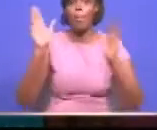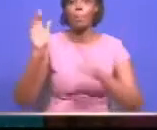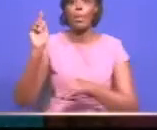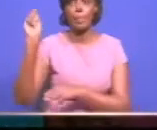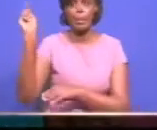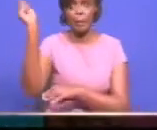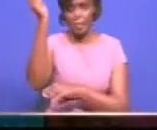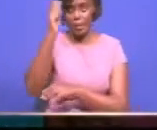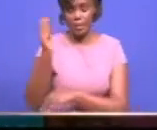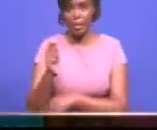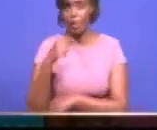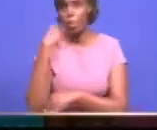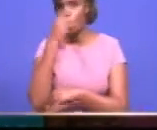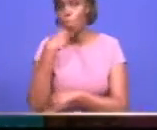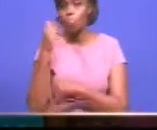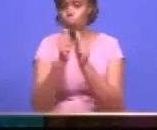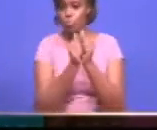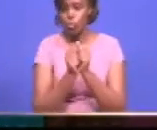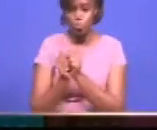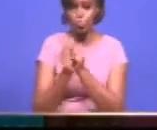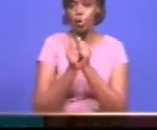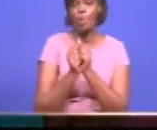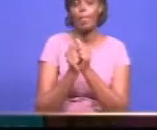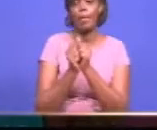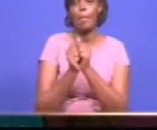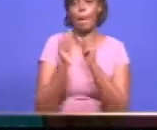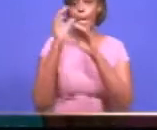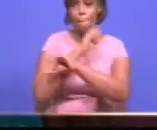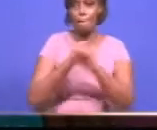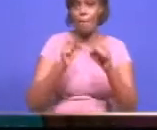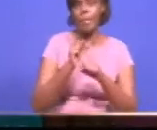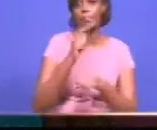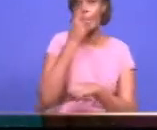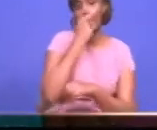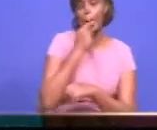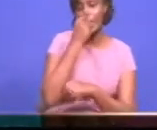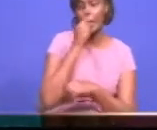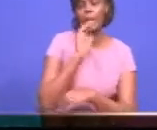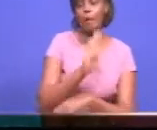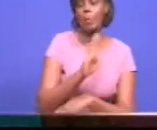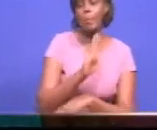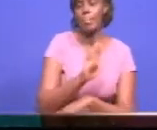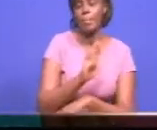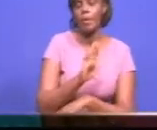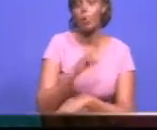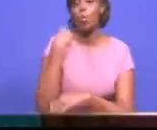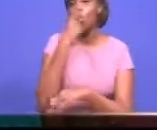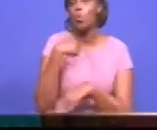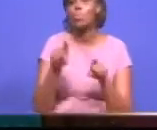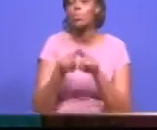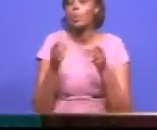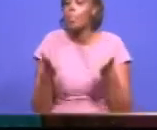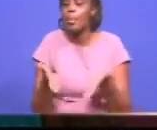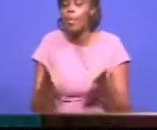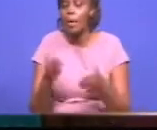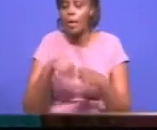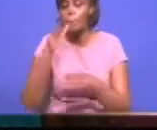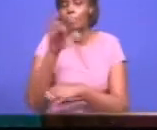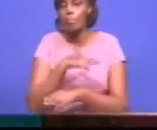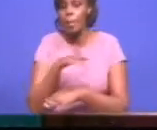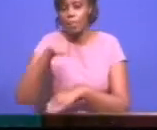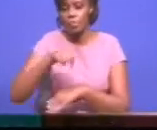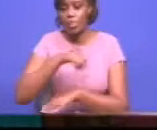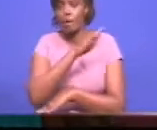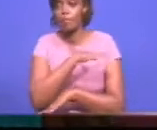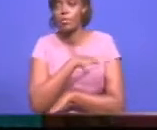Tanzania who are accompanying Her Excellency the President of the United Republic of Tanzania and who are also present in Parliament this